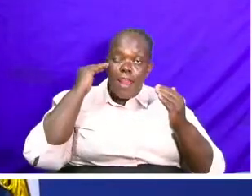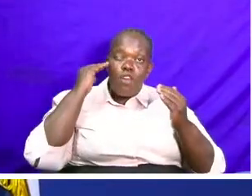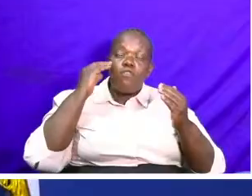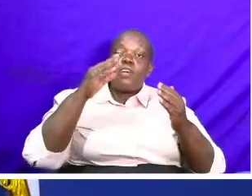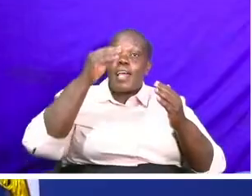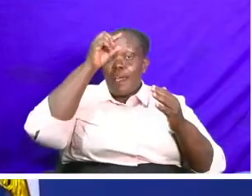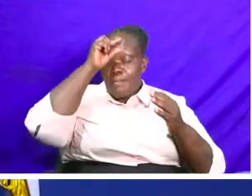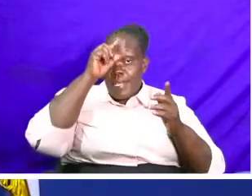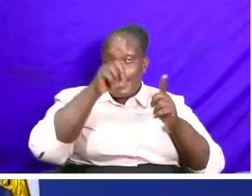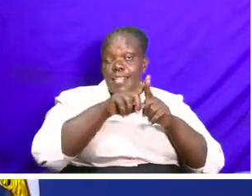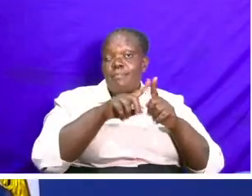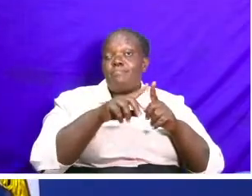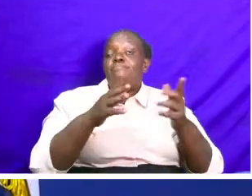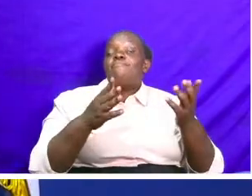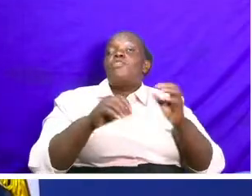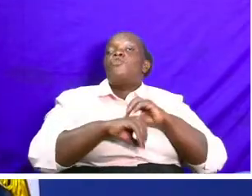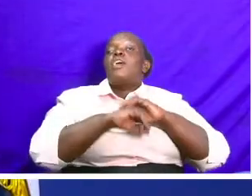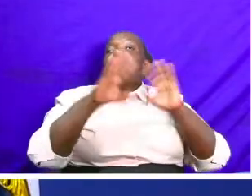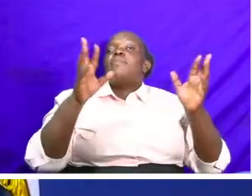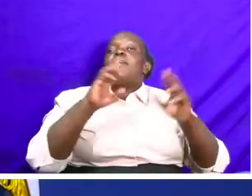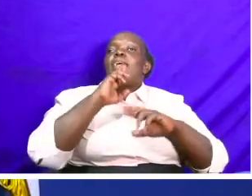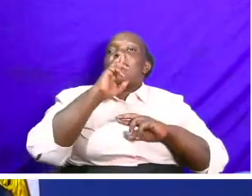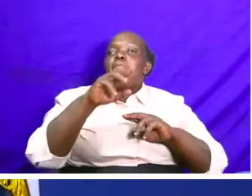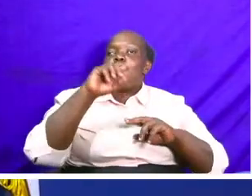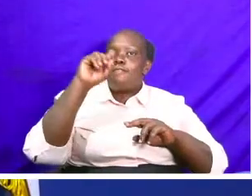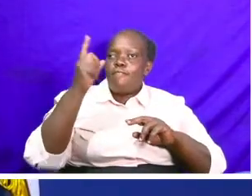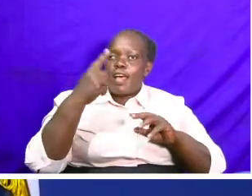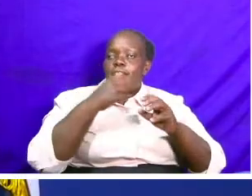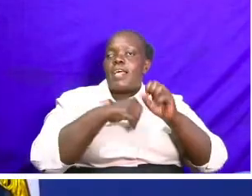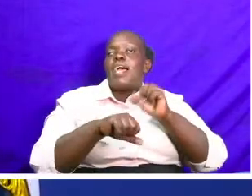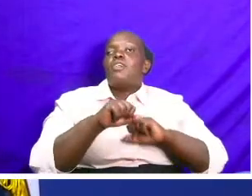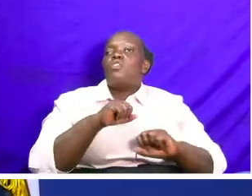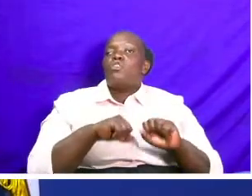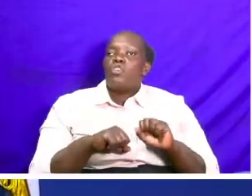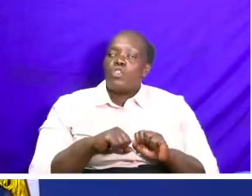and transparent response to past hardships.